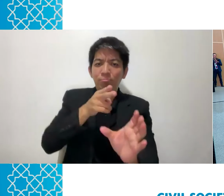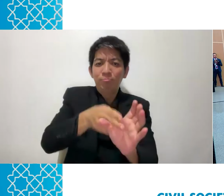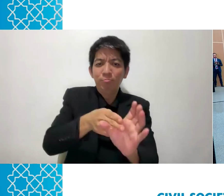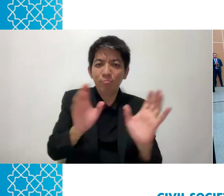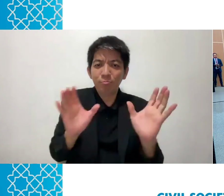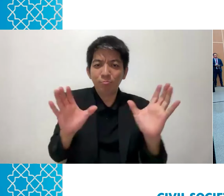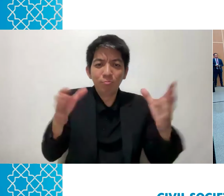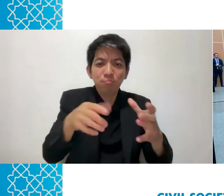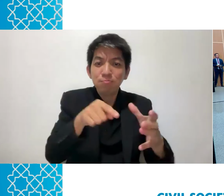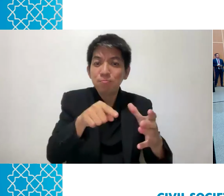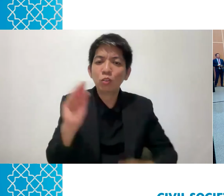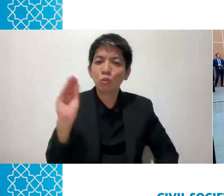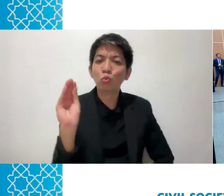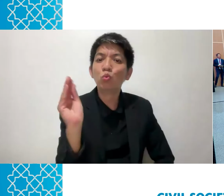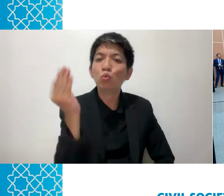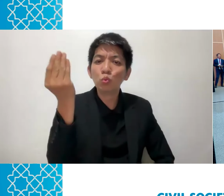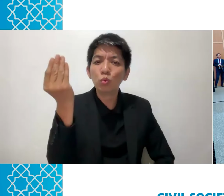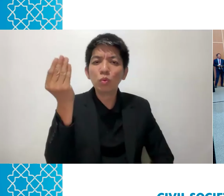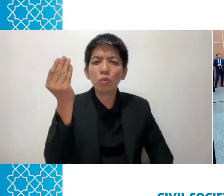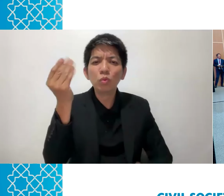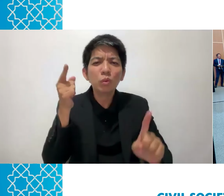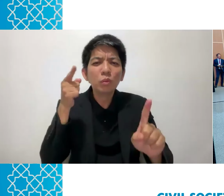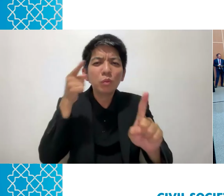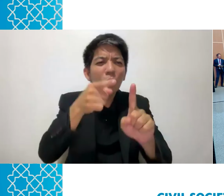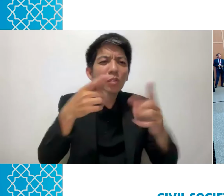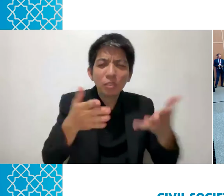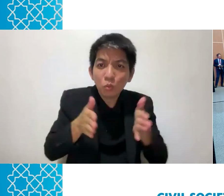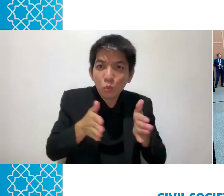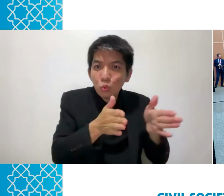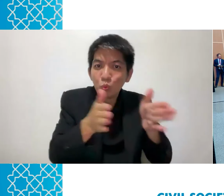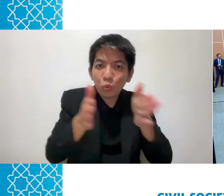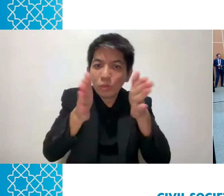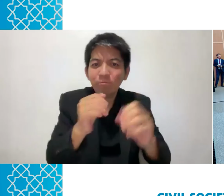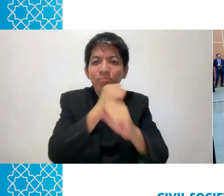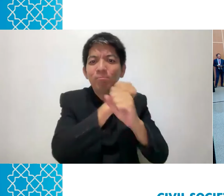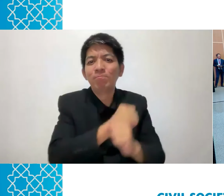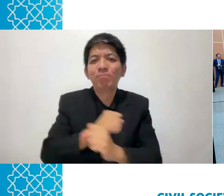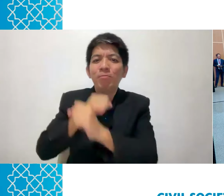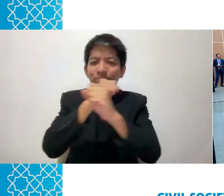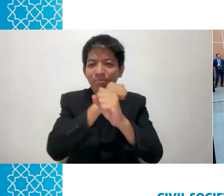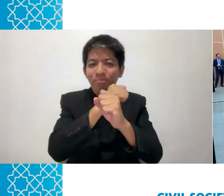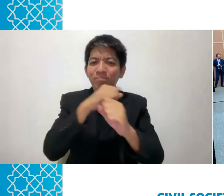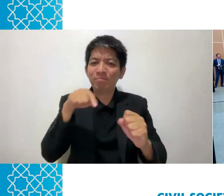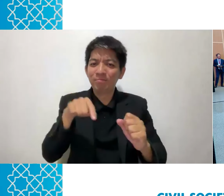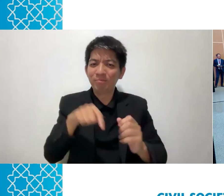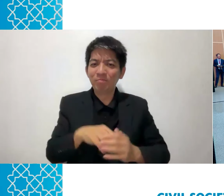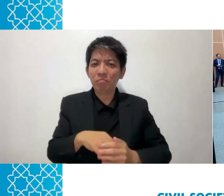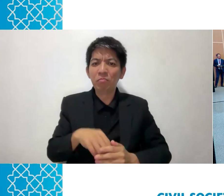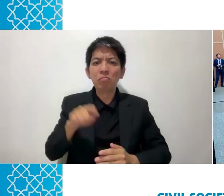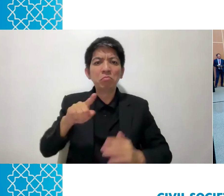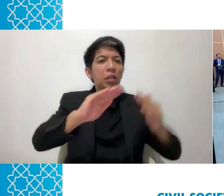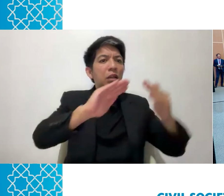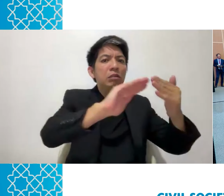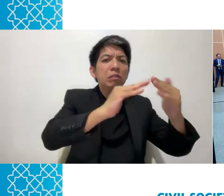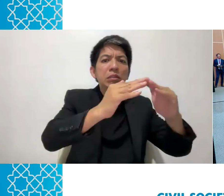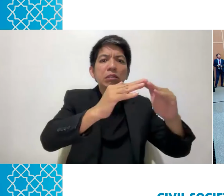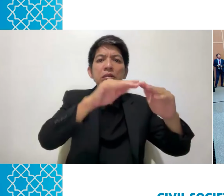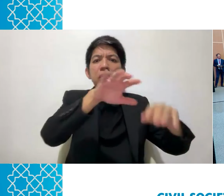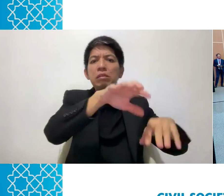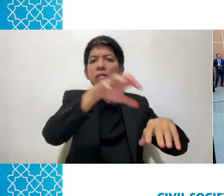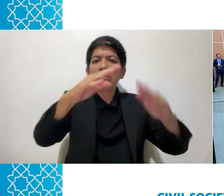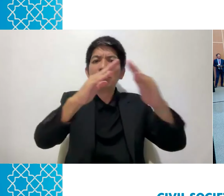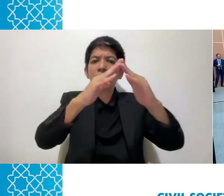with and for young people to make cities more sustainable, healthy, clean, and we believe all of that can be unlocked through transport and